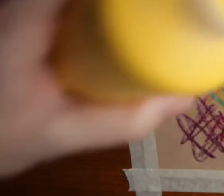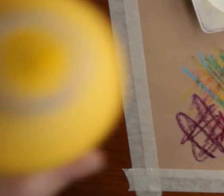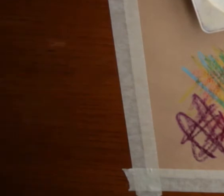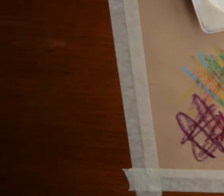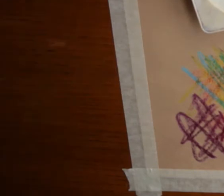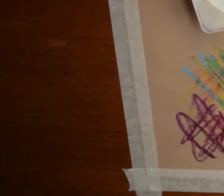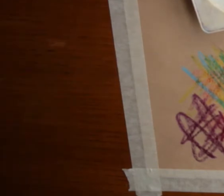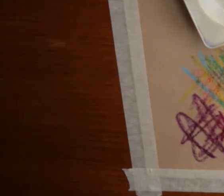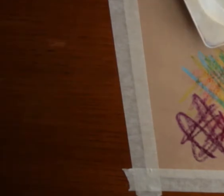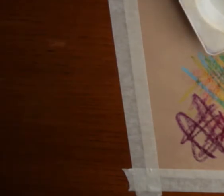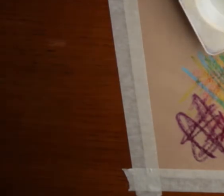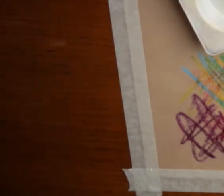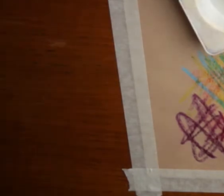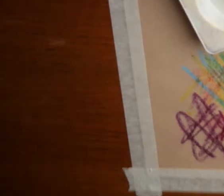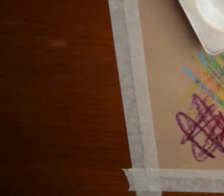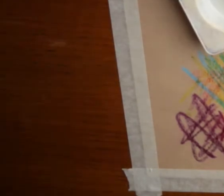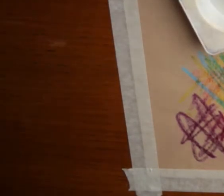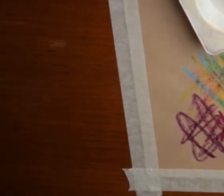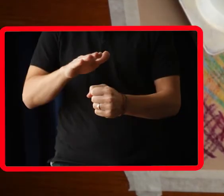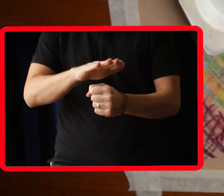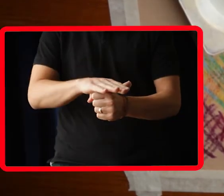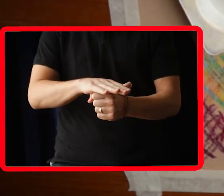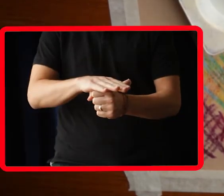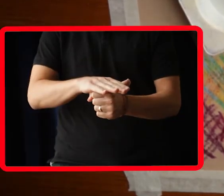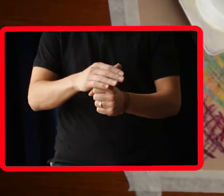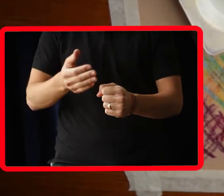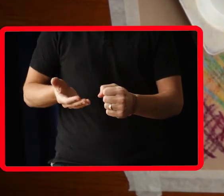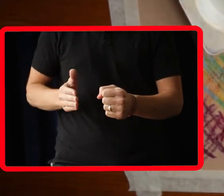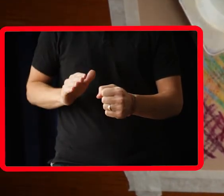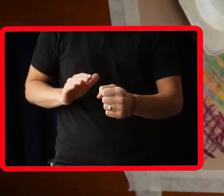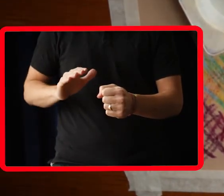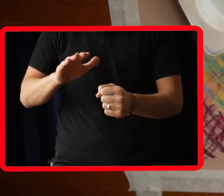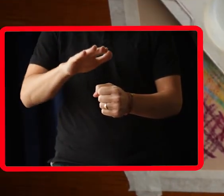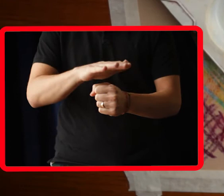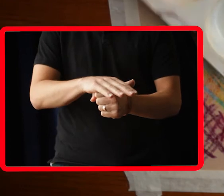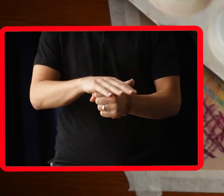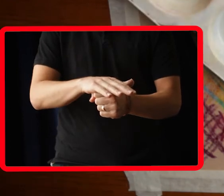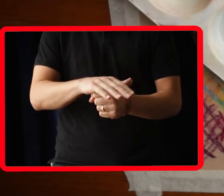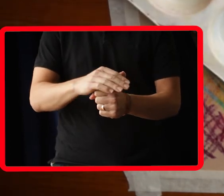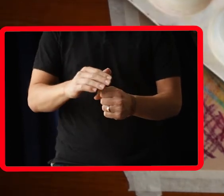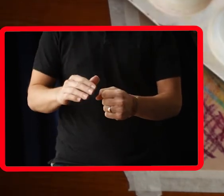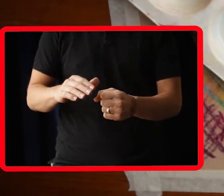of paint in the paint palette to encourage communication and asking for more.